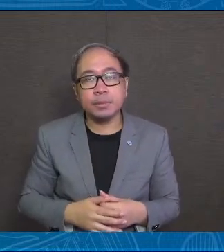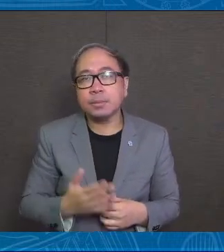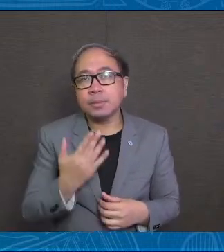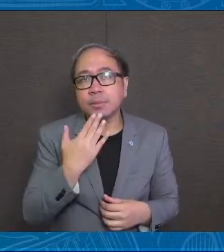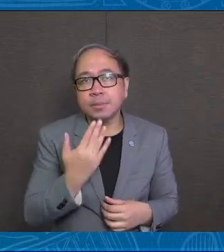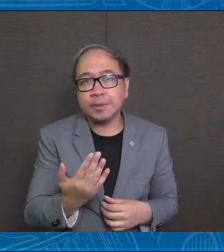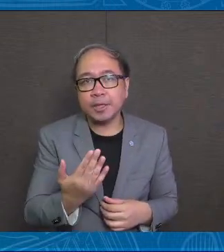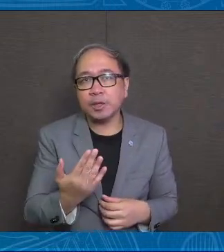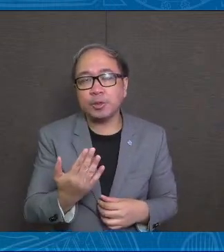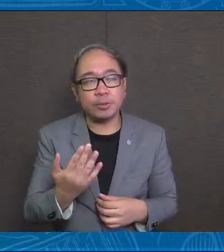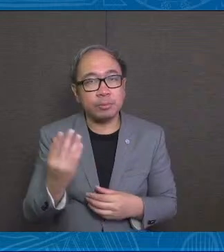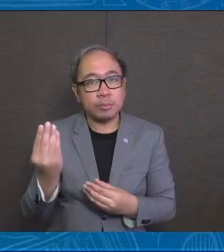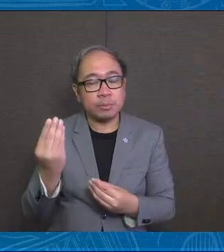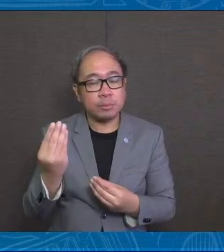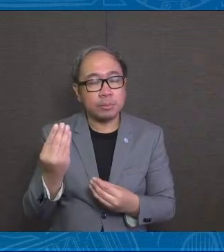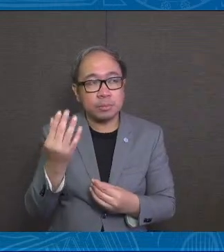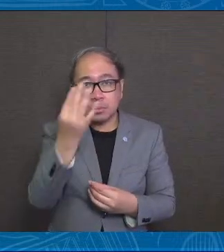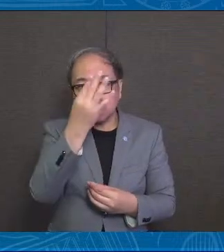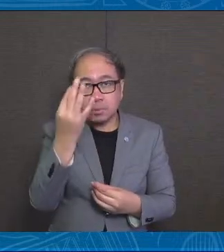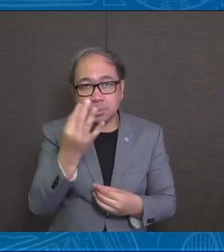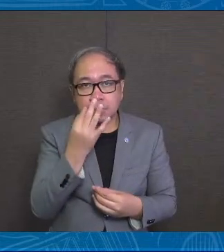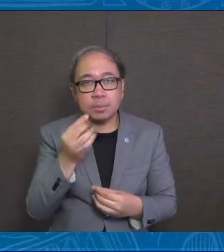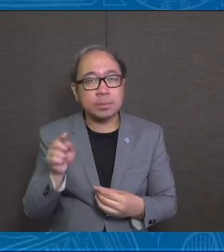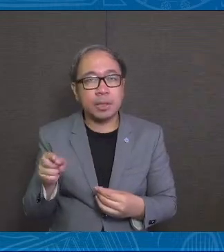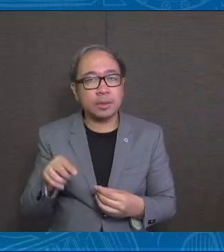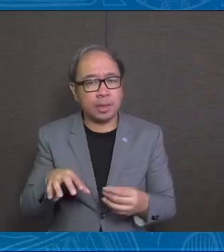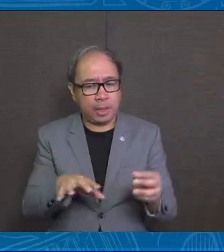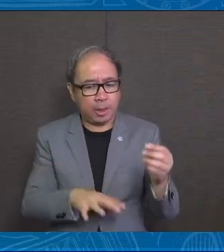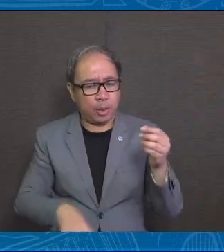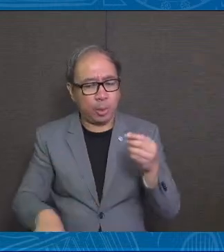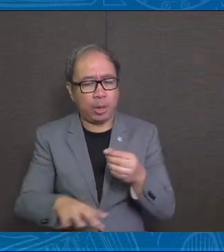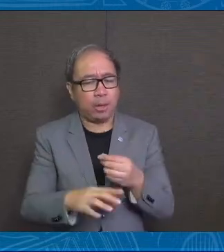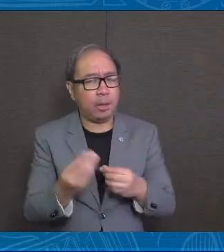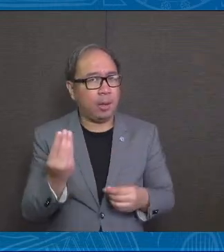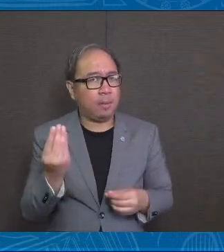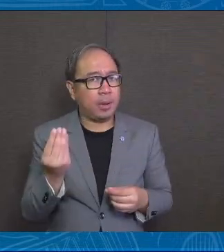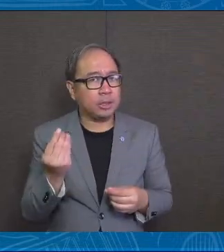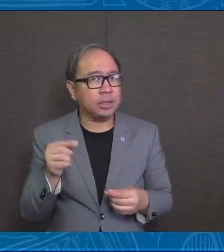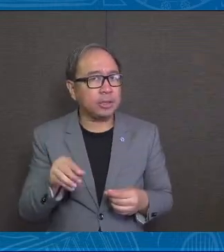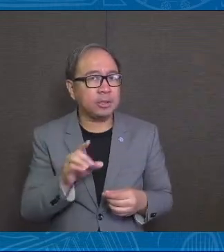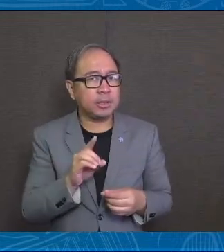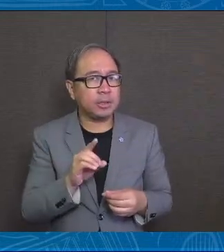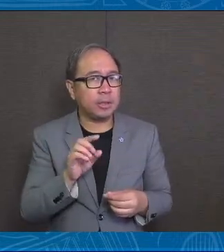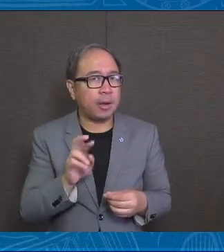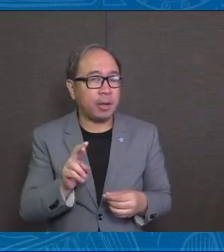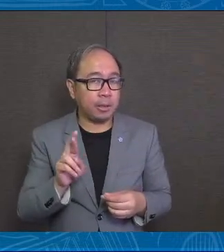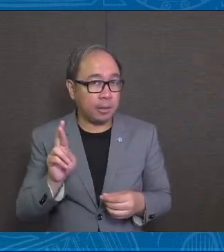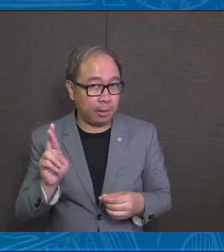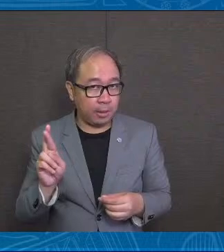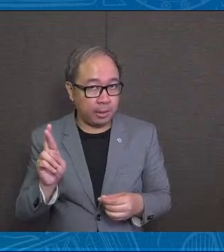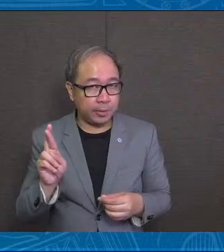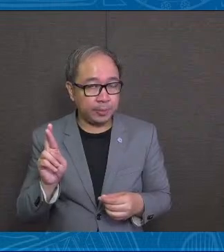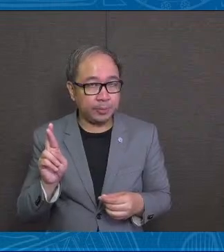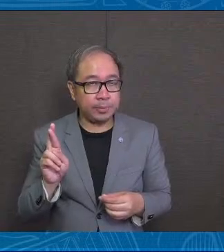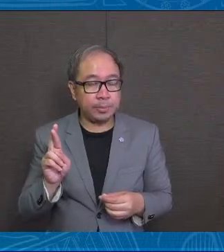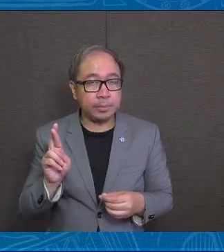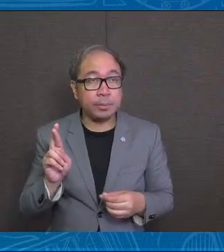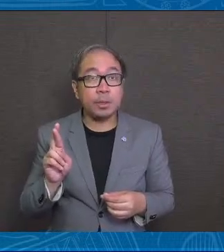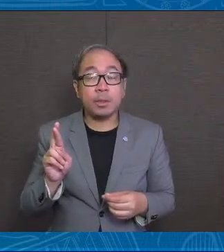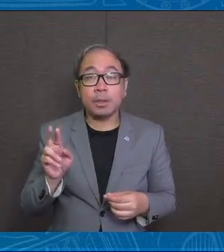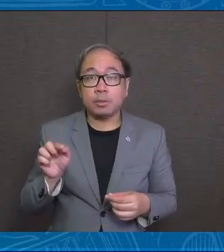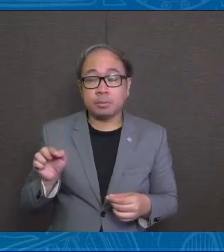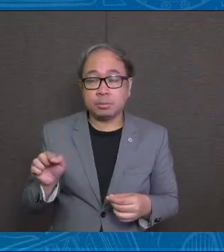local budget for the disaster risk reduction. I think is the concern